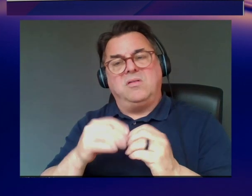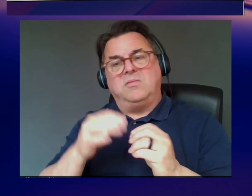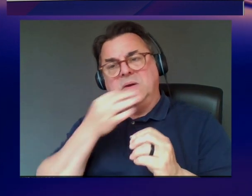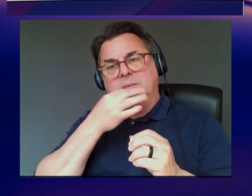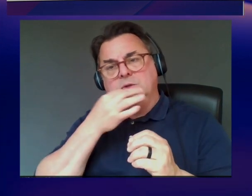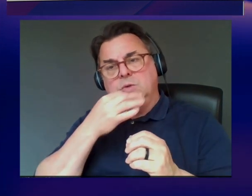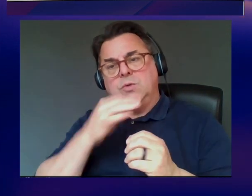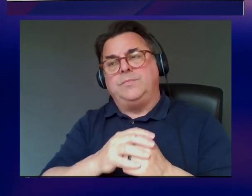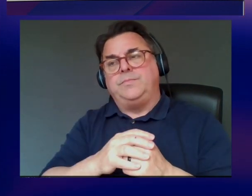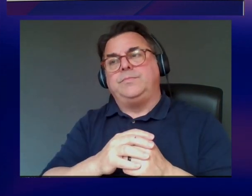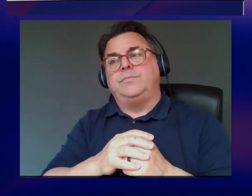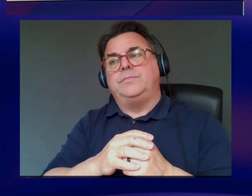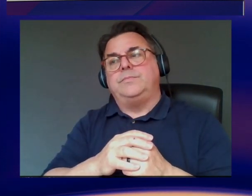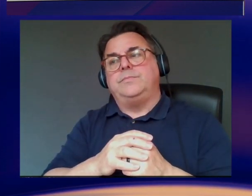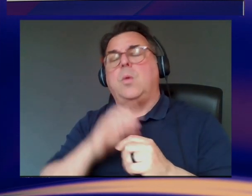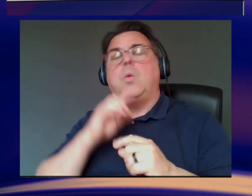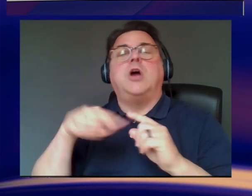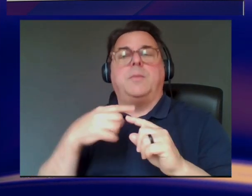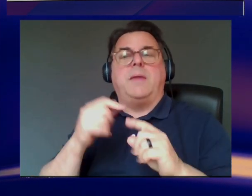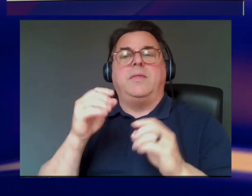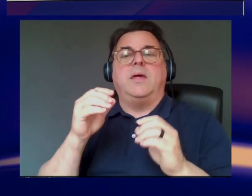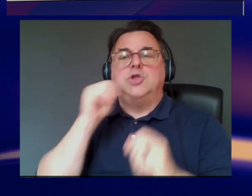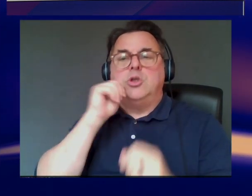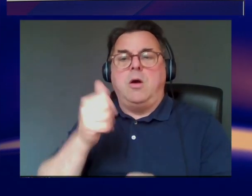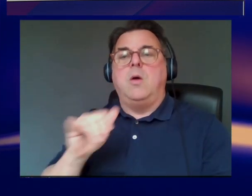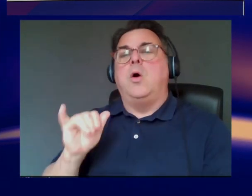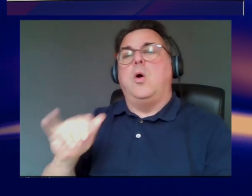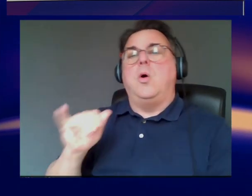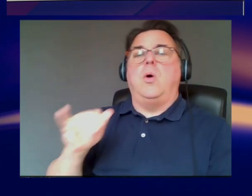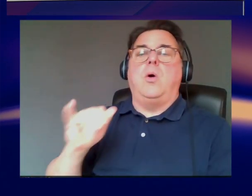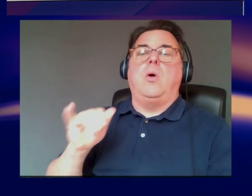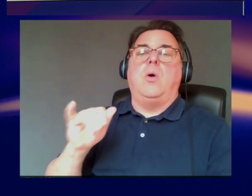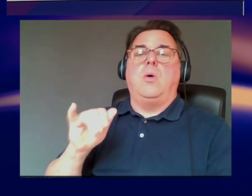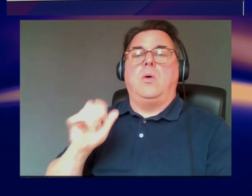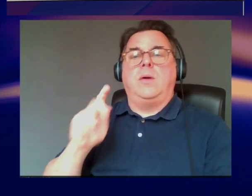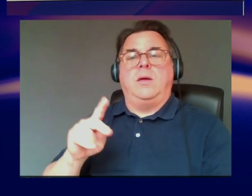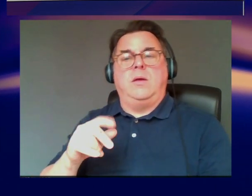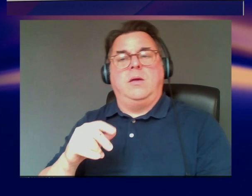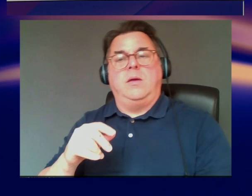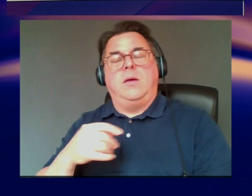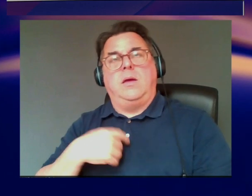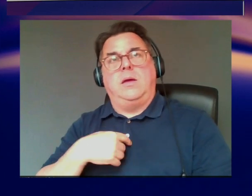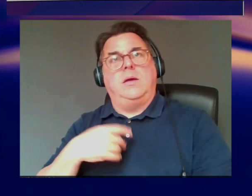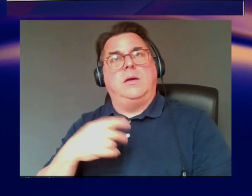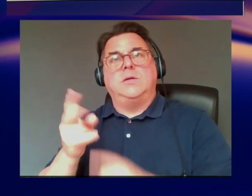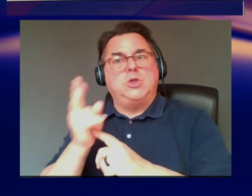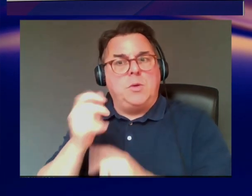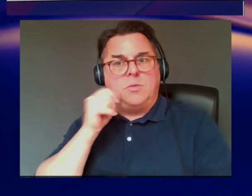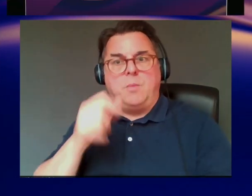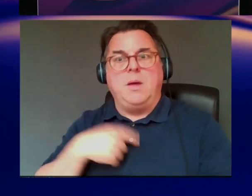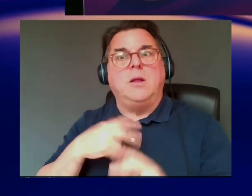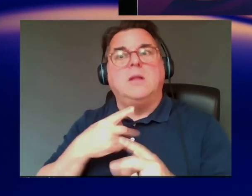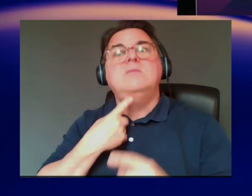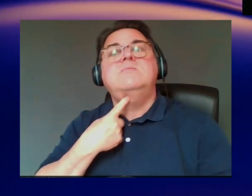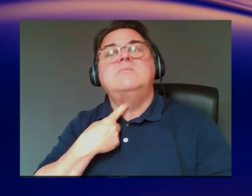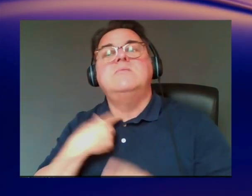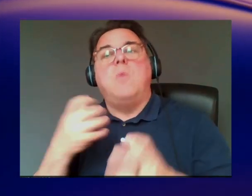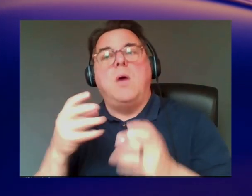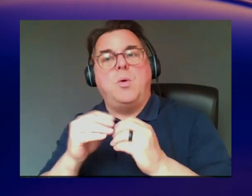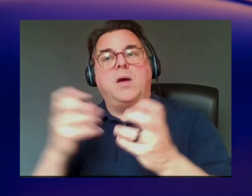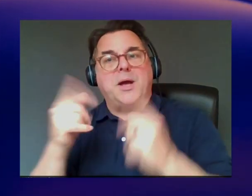Get Certified Associate Challenge right now. And if I pull that up, we can see Get AWS Certified Associate Challenge